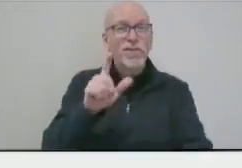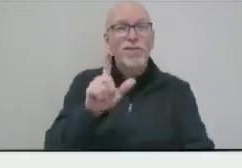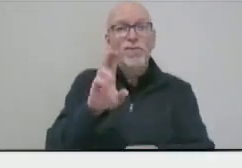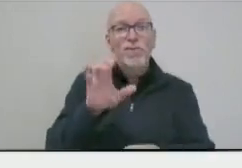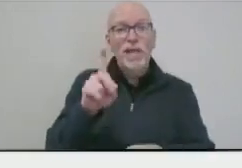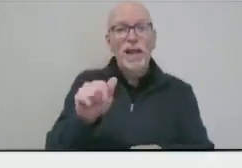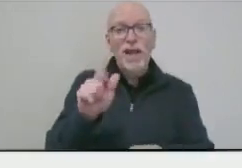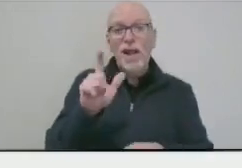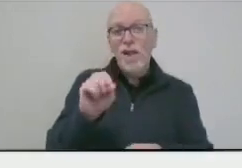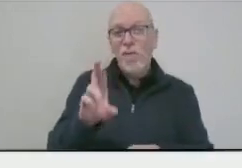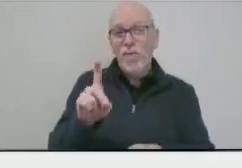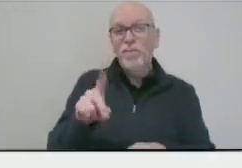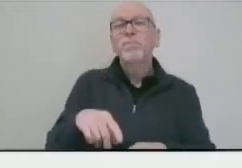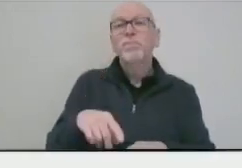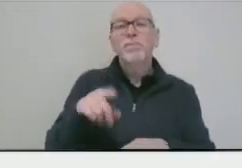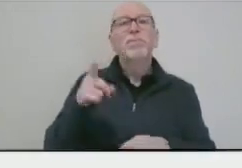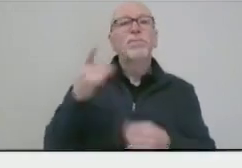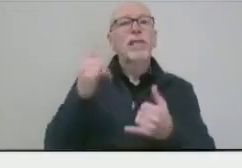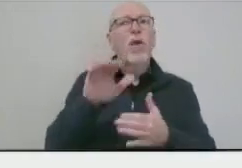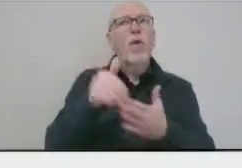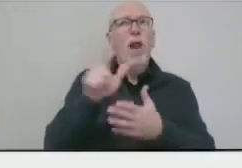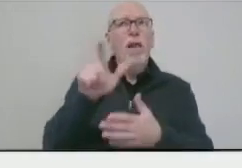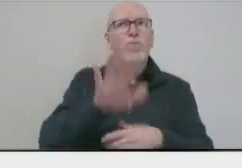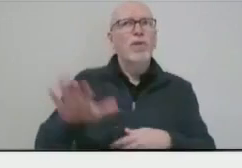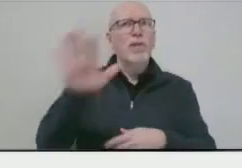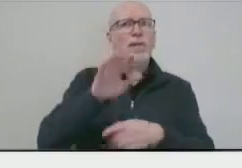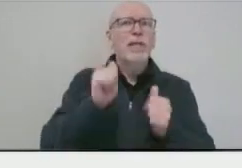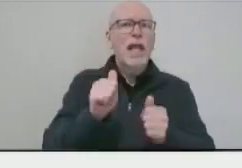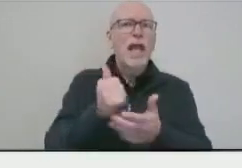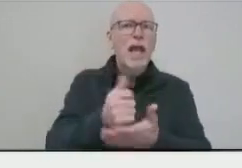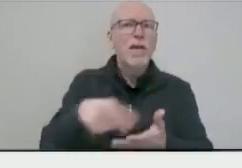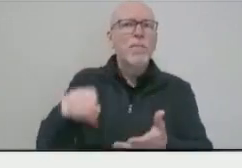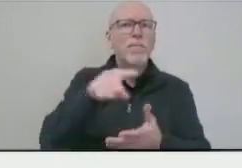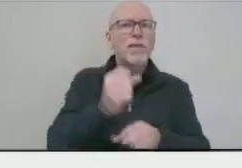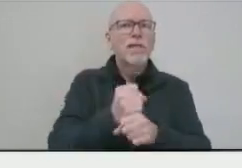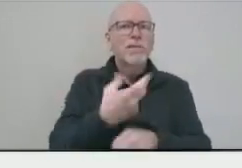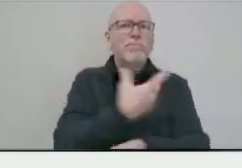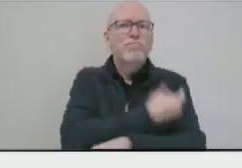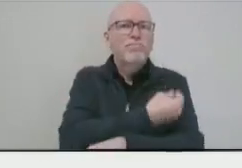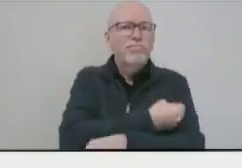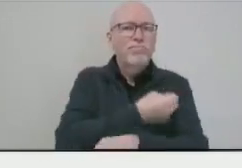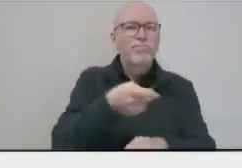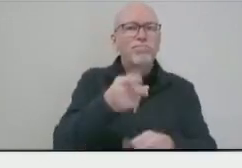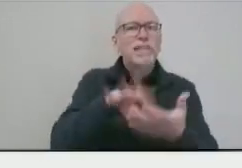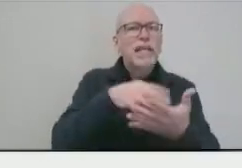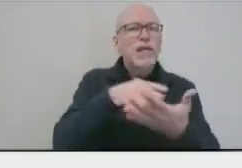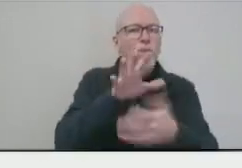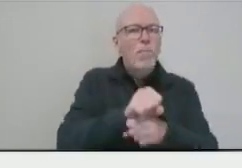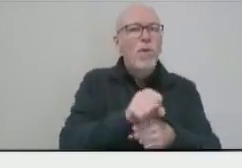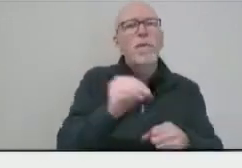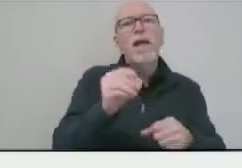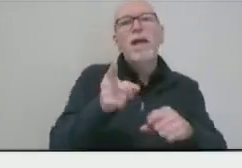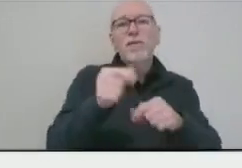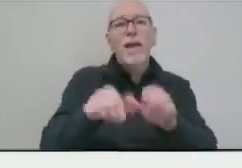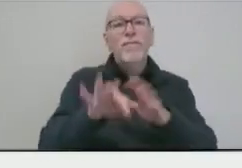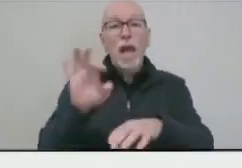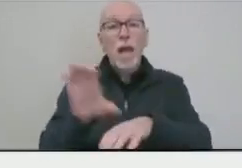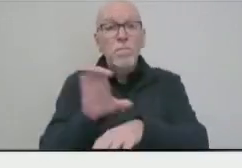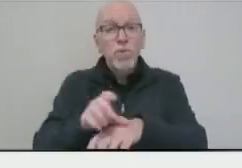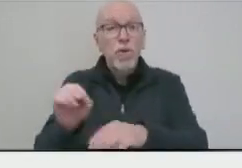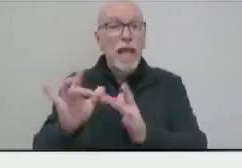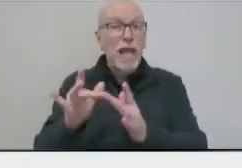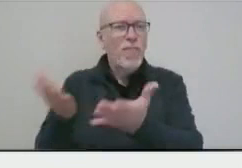now libraries statewide are also places where you can get help registering for your COVID-19 vaccination and find a computer and internet